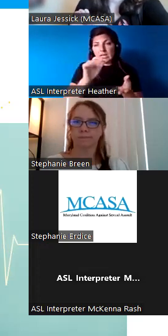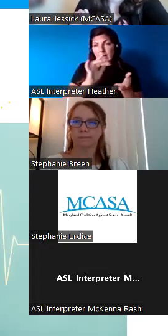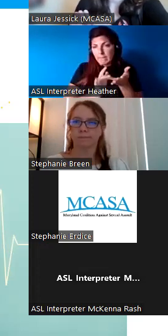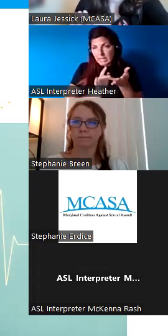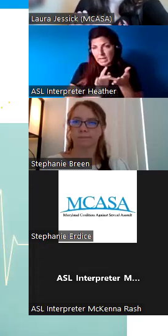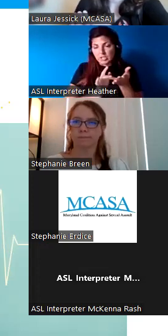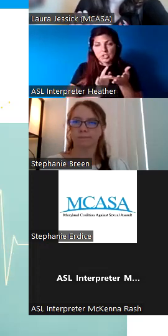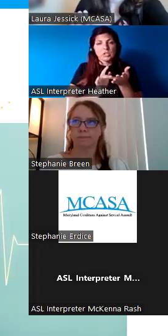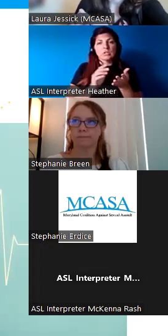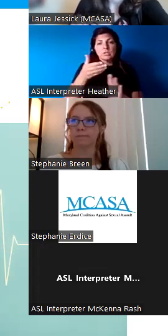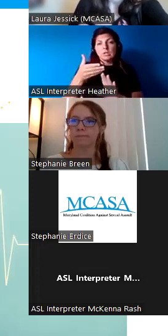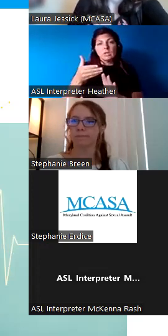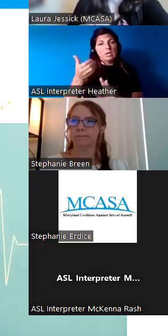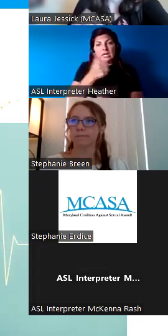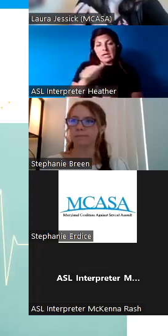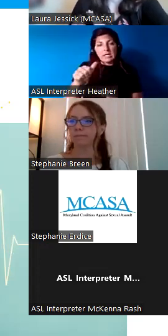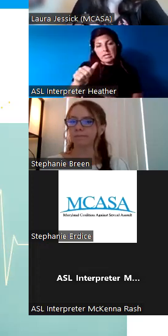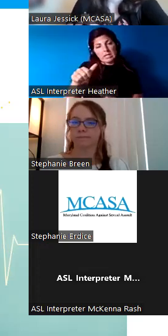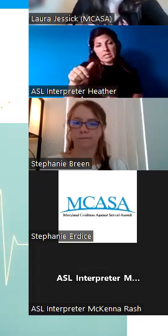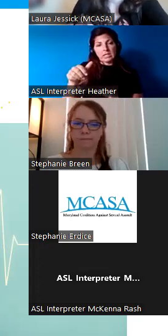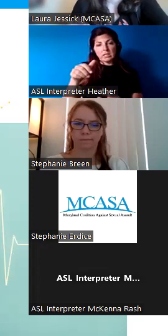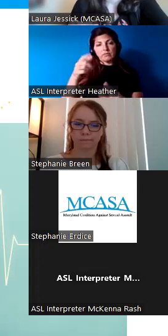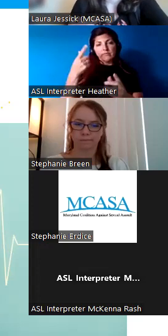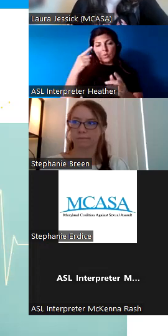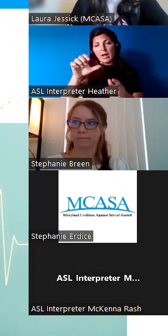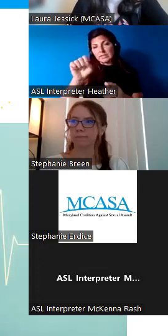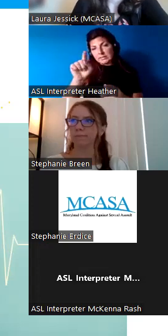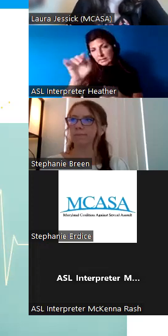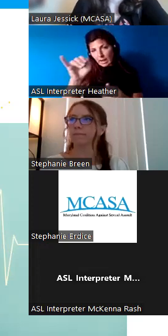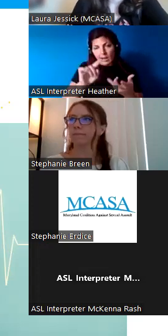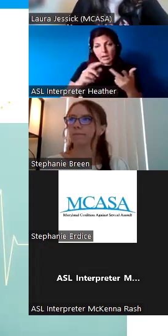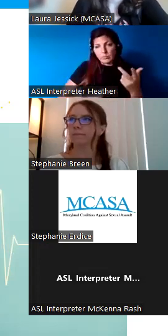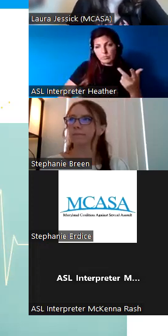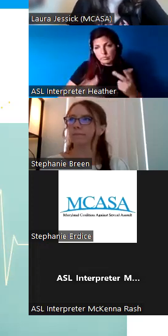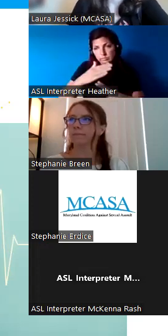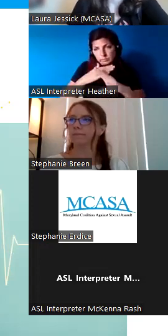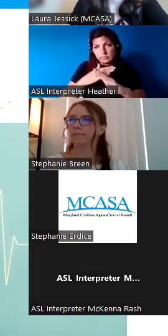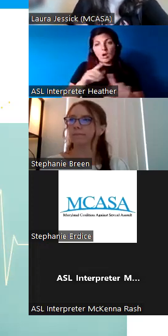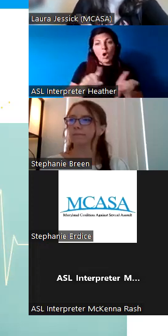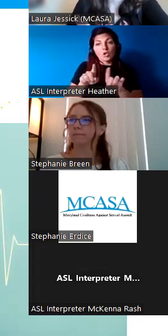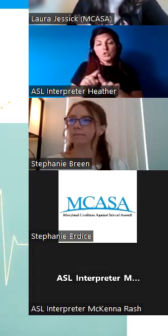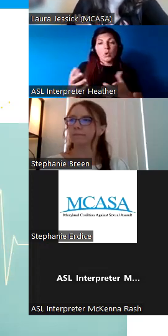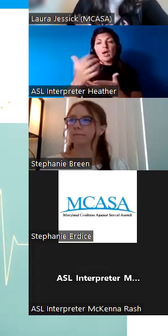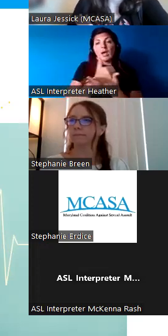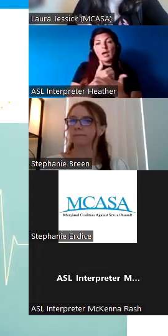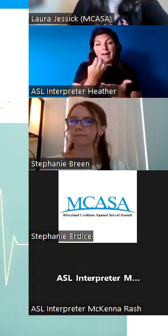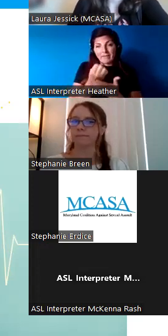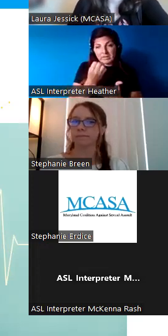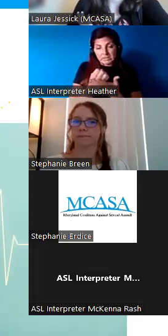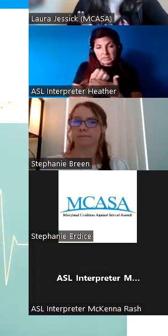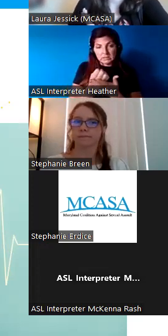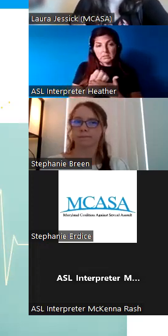or prophylaxis necessary. There's the additional component of evidence collection and also